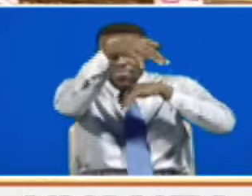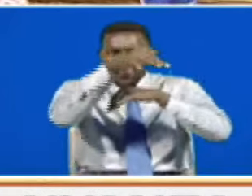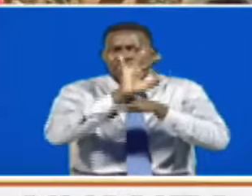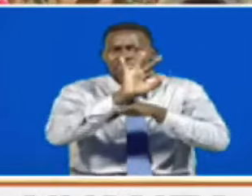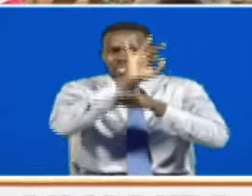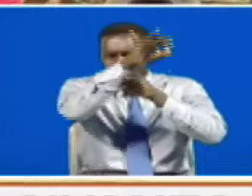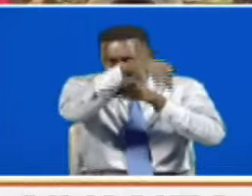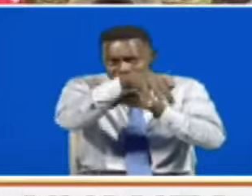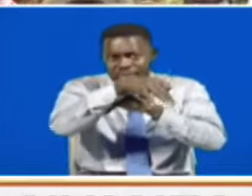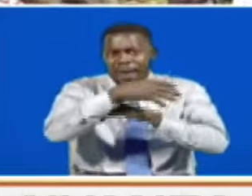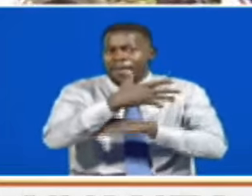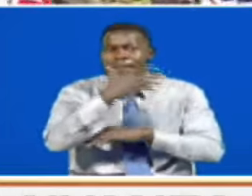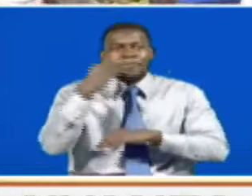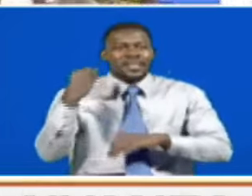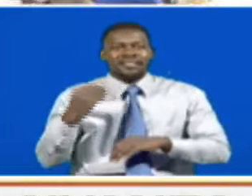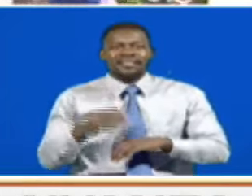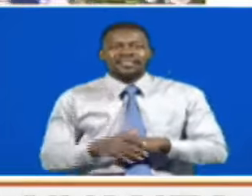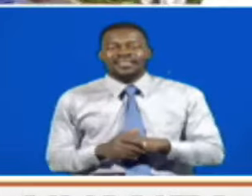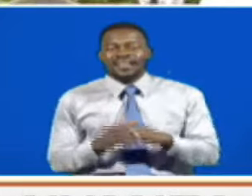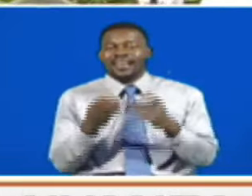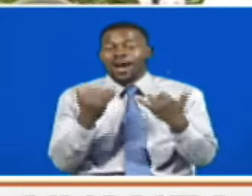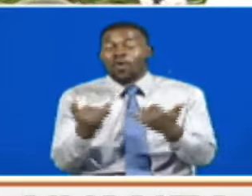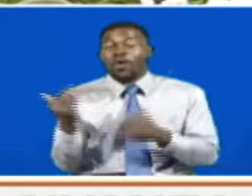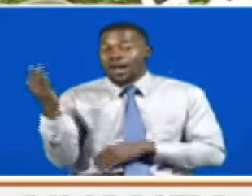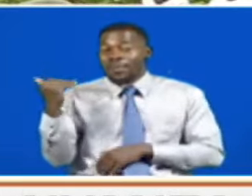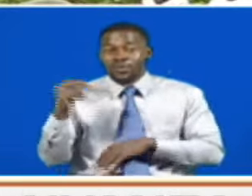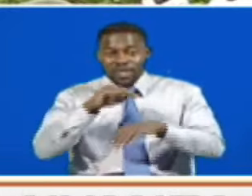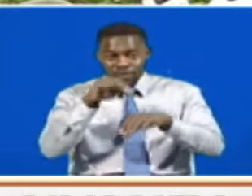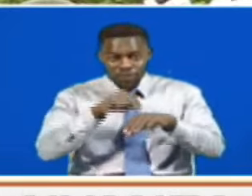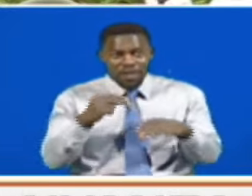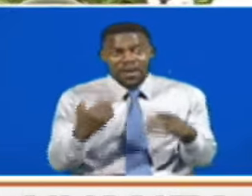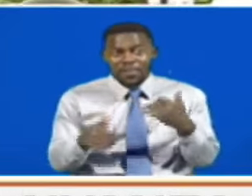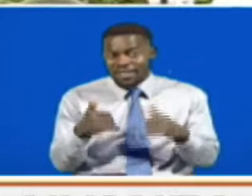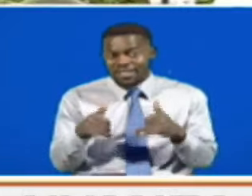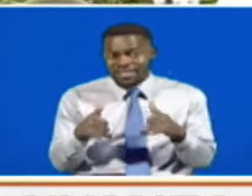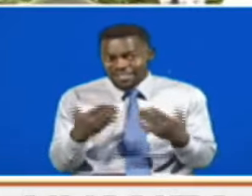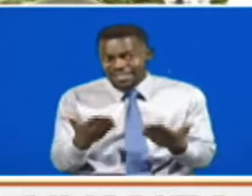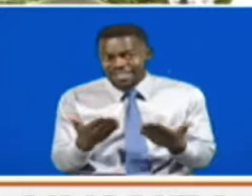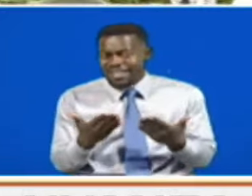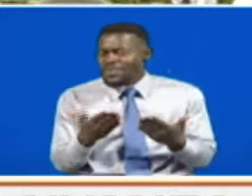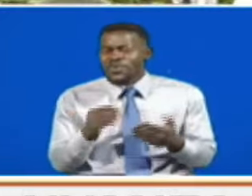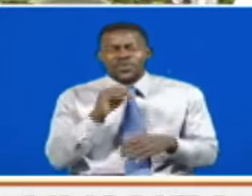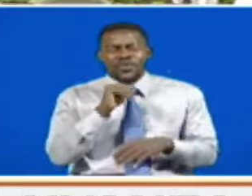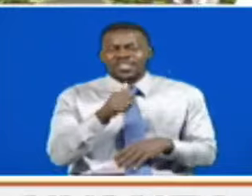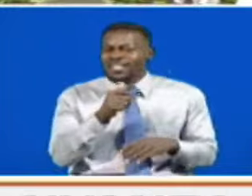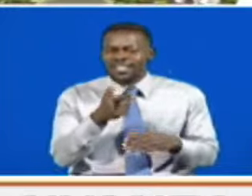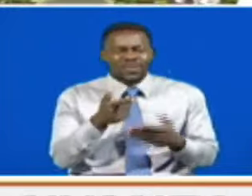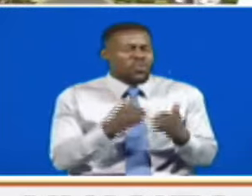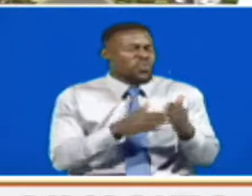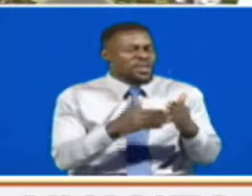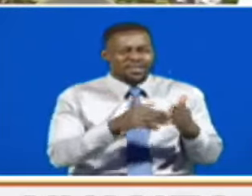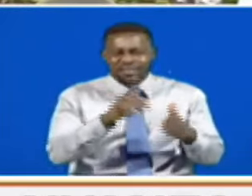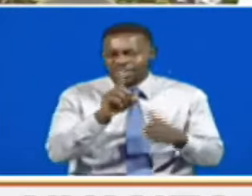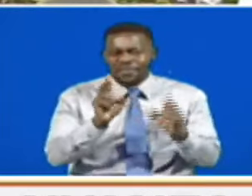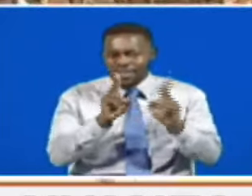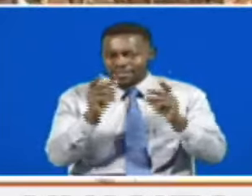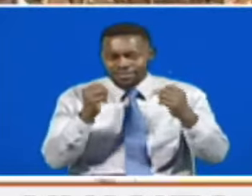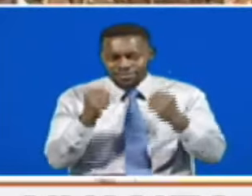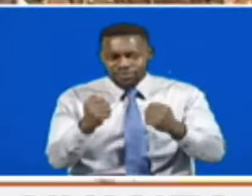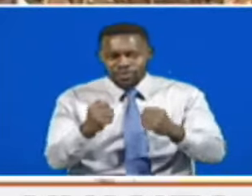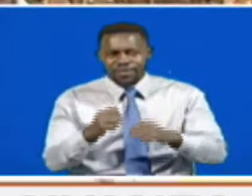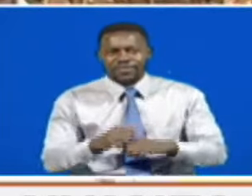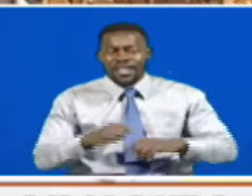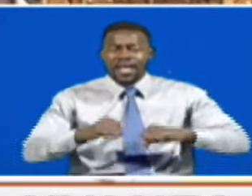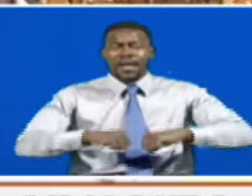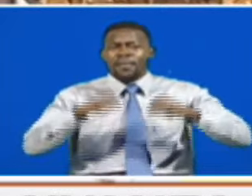school so far. We are coming to national games and we are not coming as underdogs. Our team is very solid, able